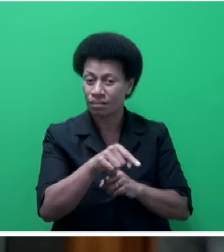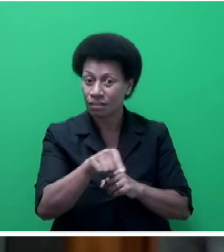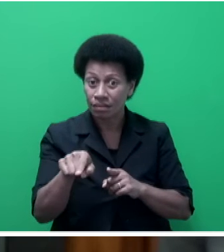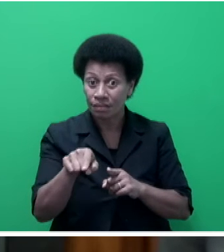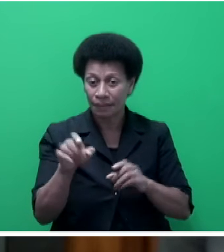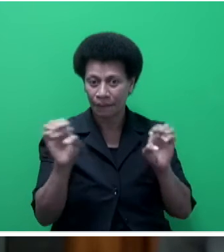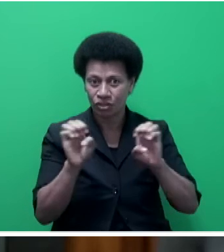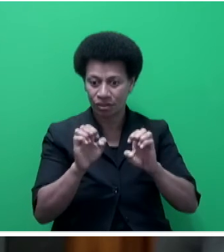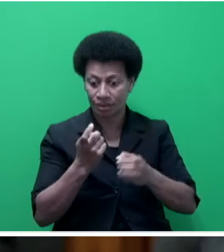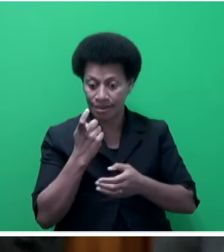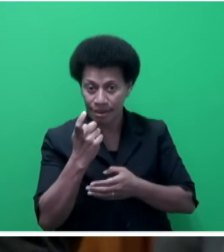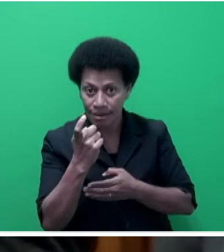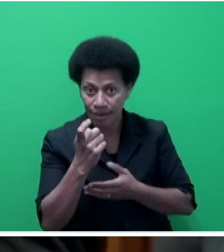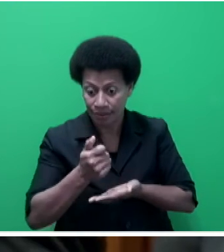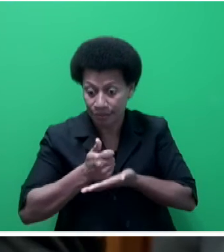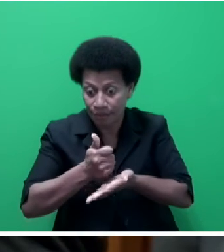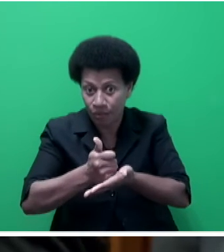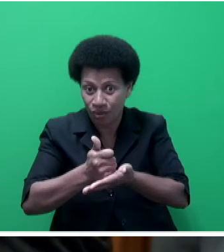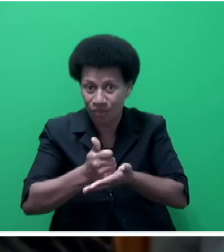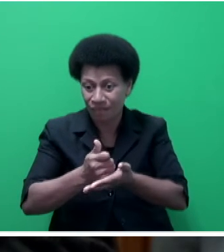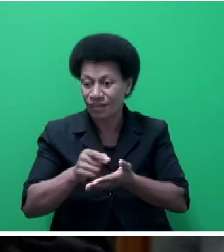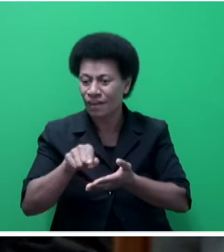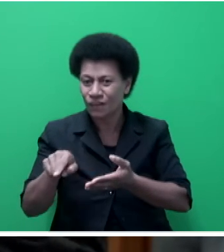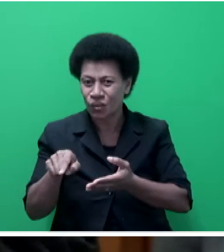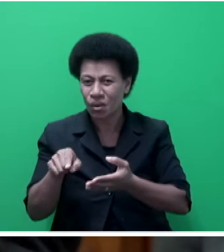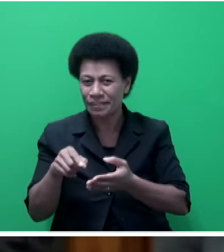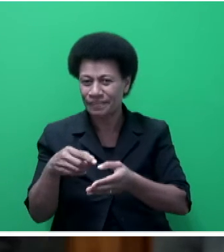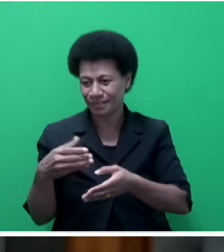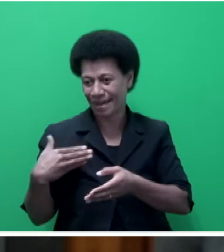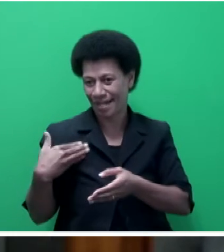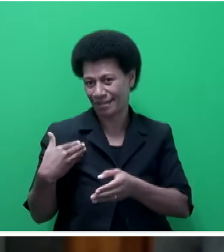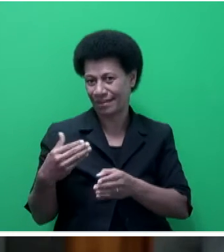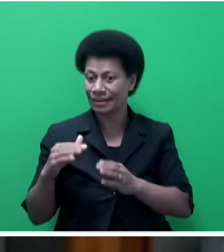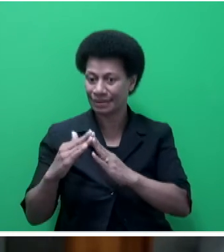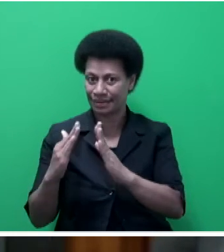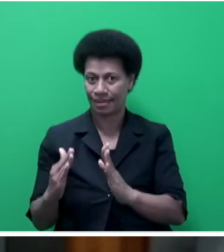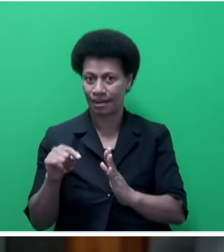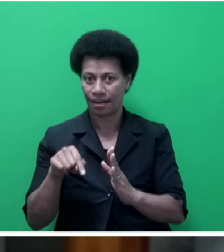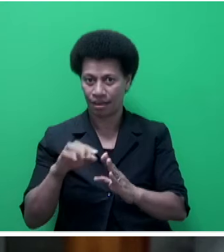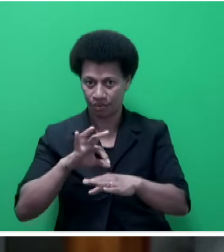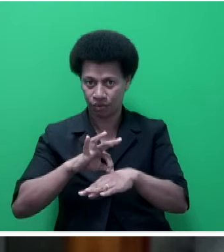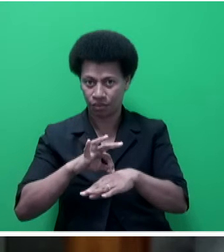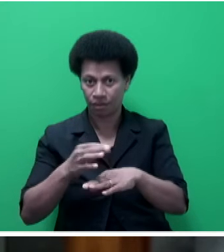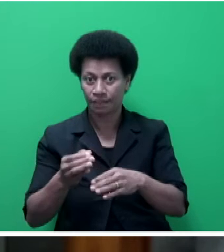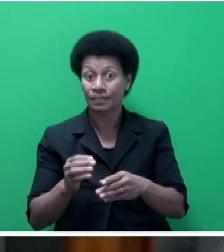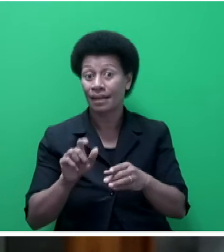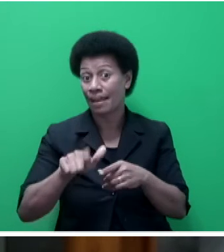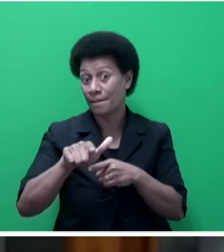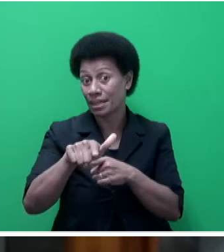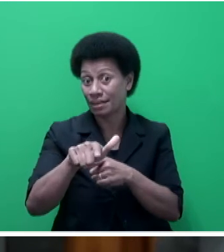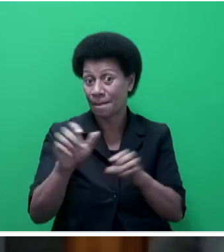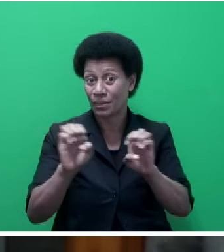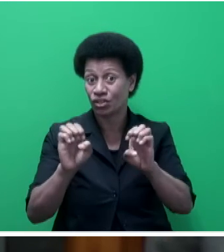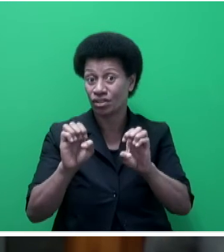as well as their supporting role for the smaller facilities in their respective divisions. The Lambasa Hospital Emergency Department, and